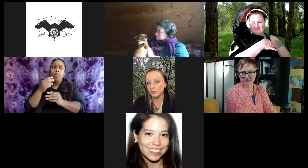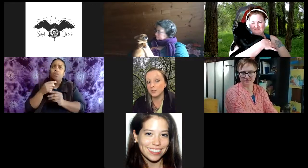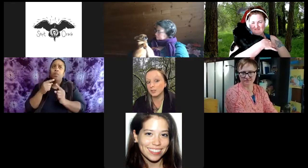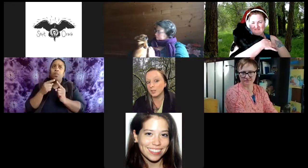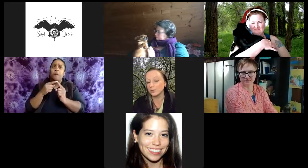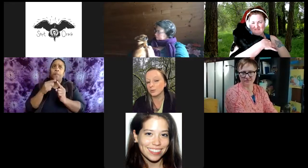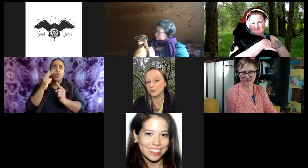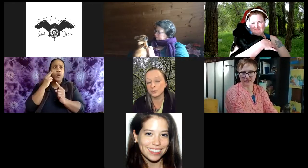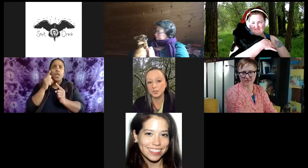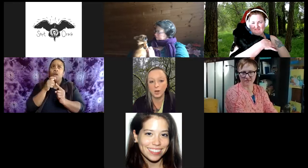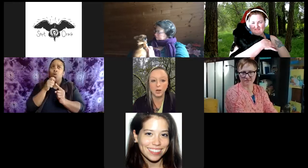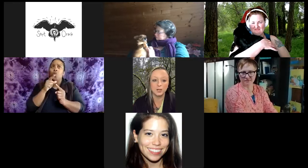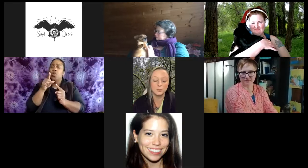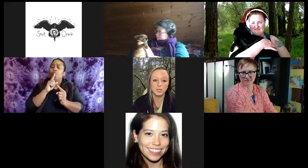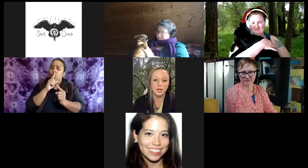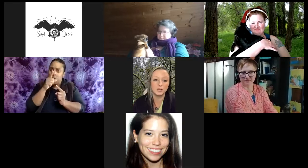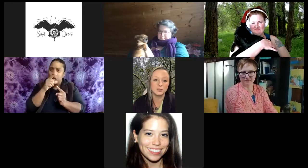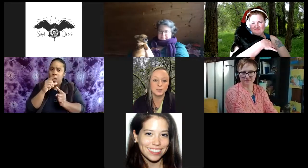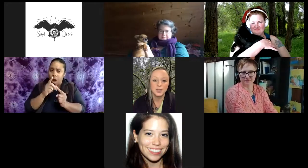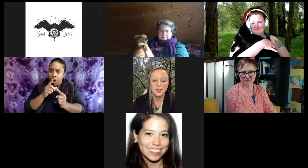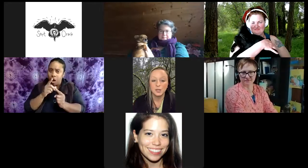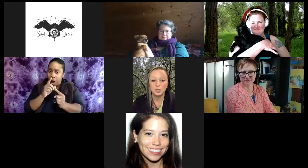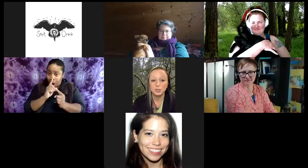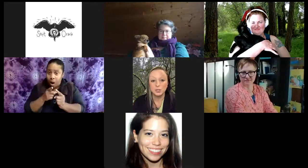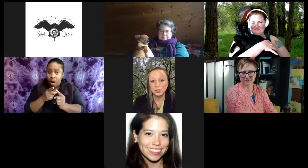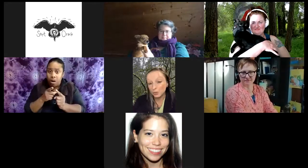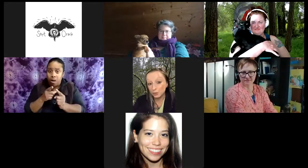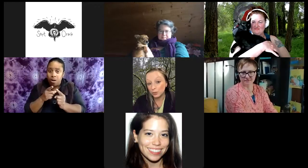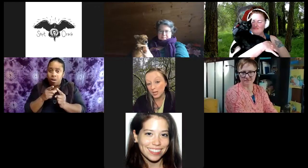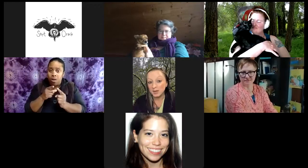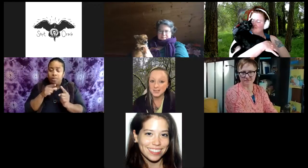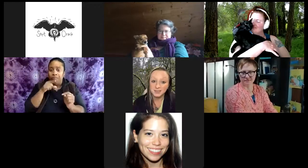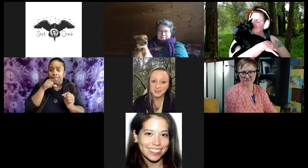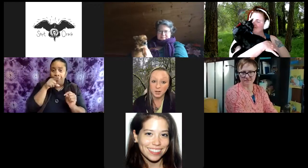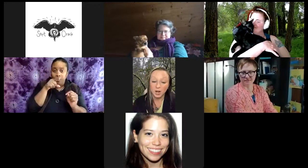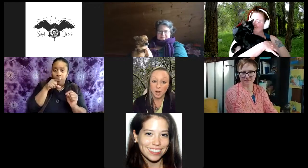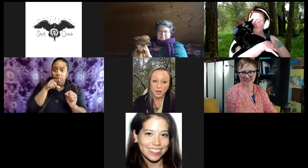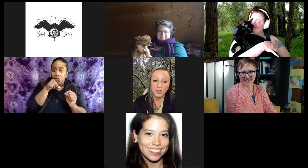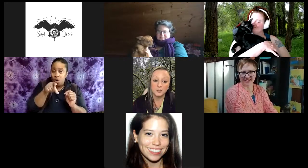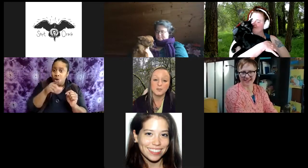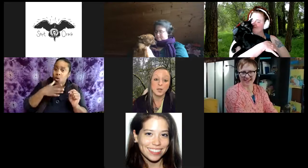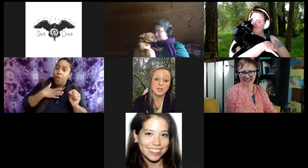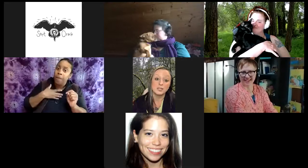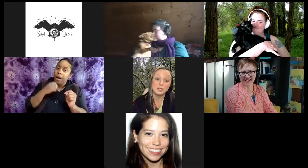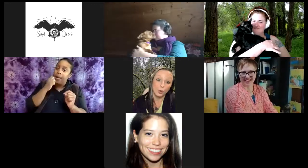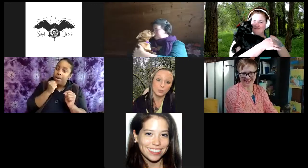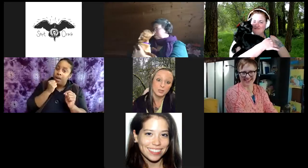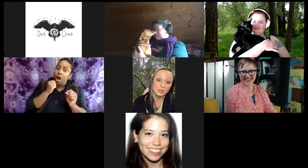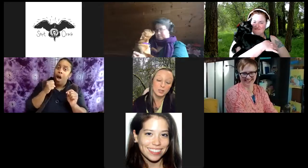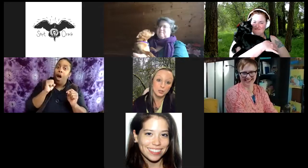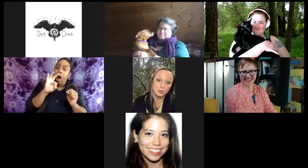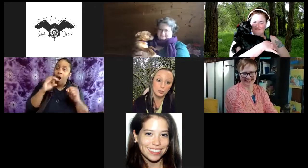and feeling who you truly are, because you, my dear, are a fairy